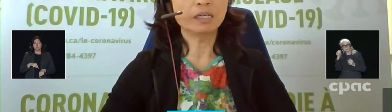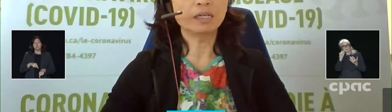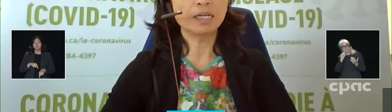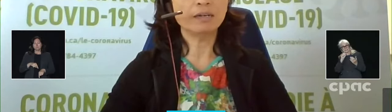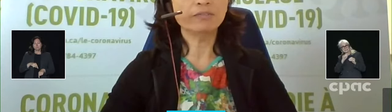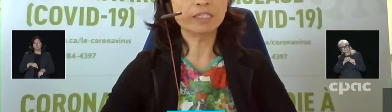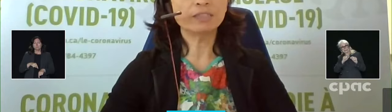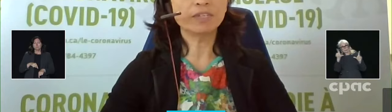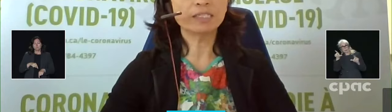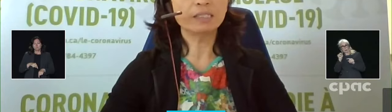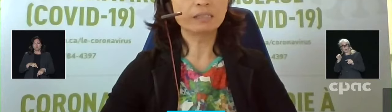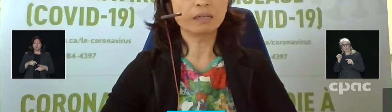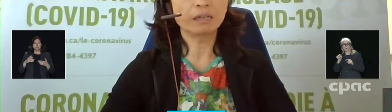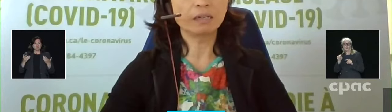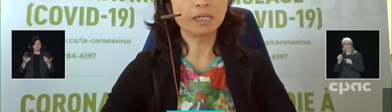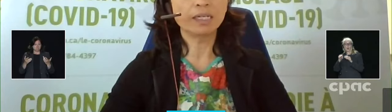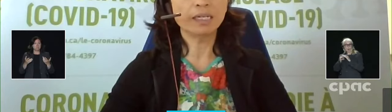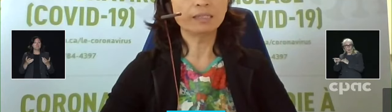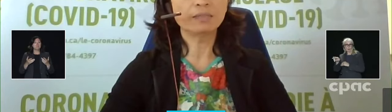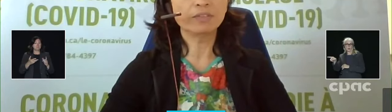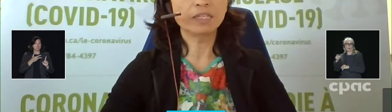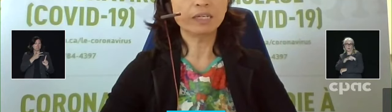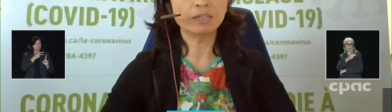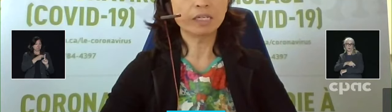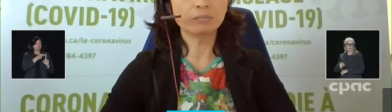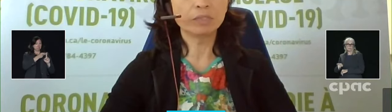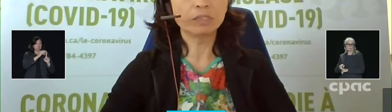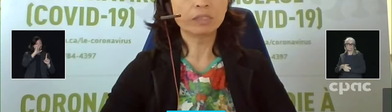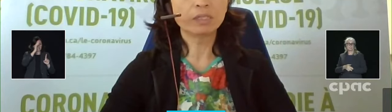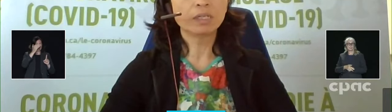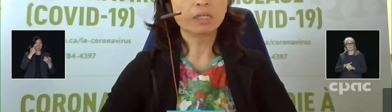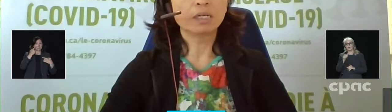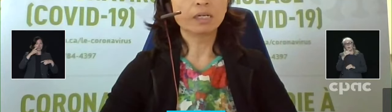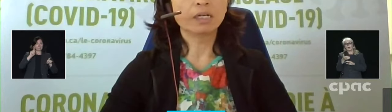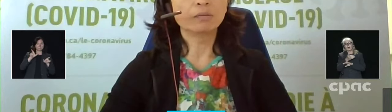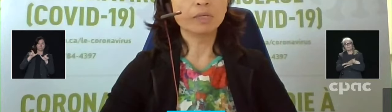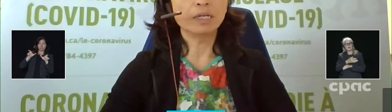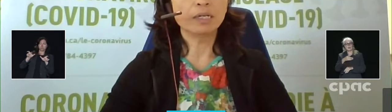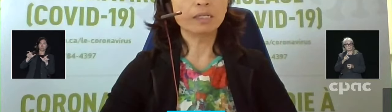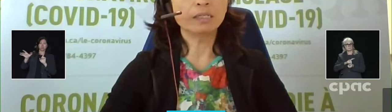the how effective vaccines are against severe outcomes,